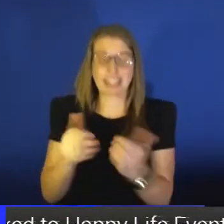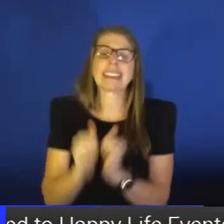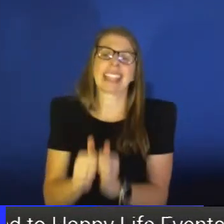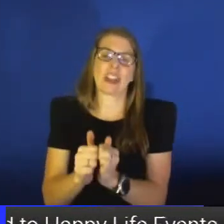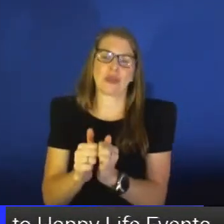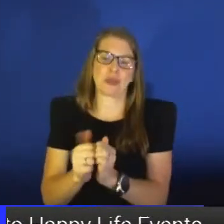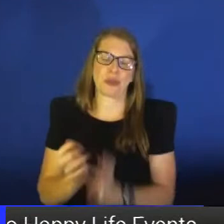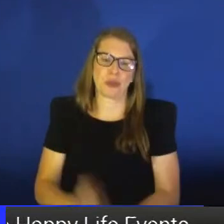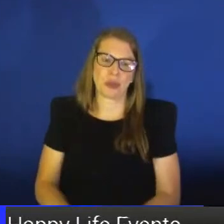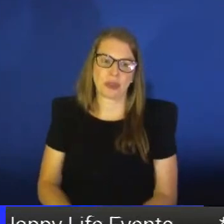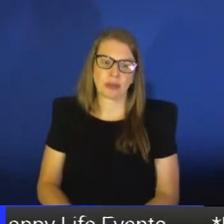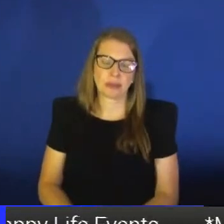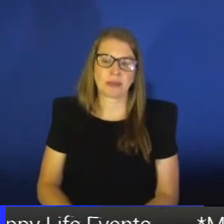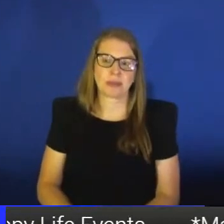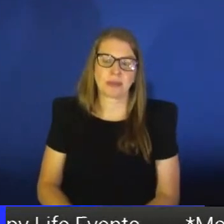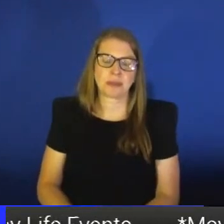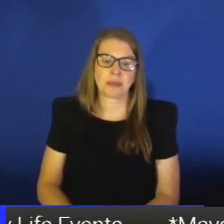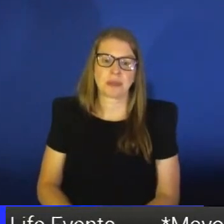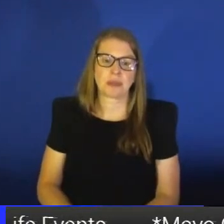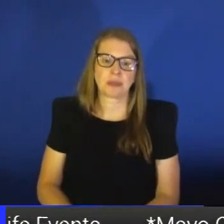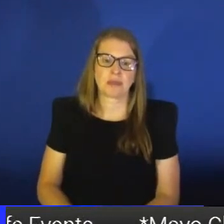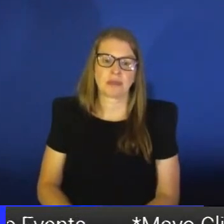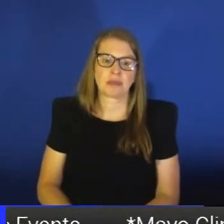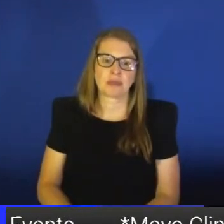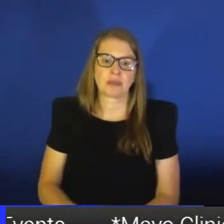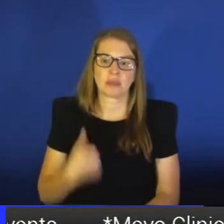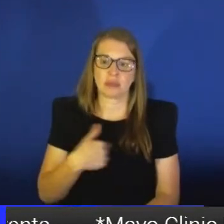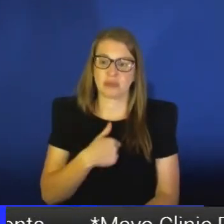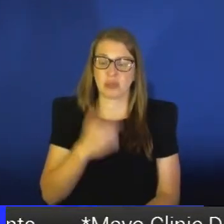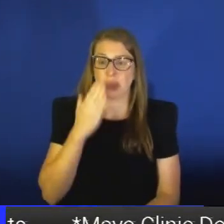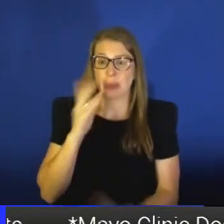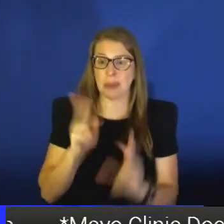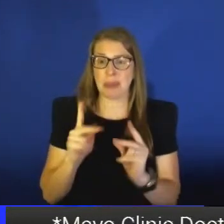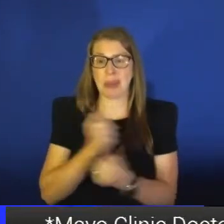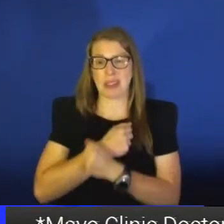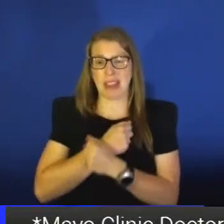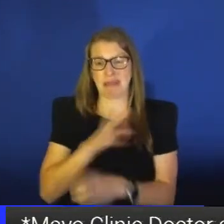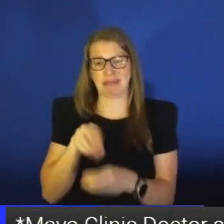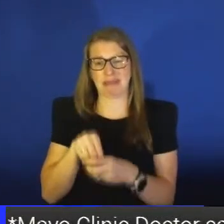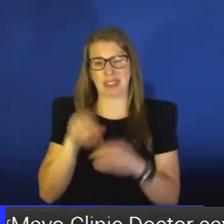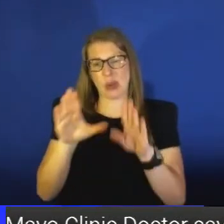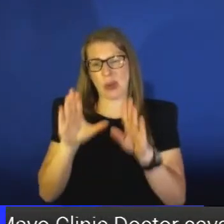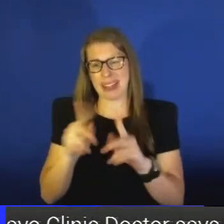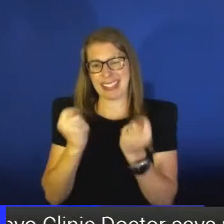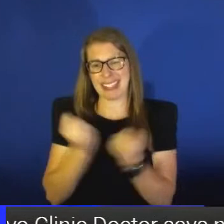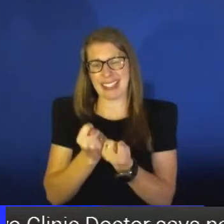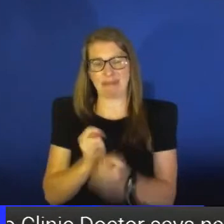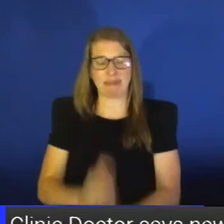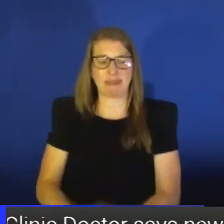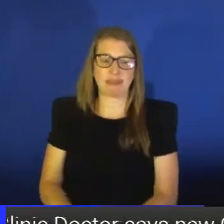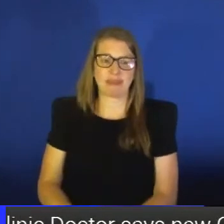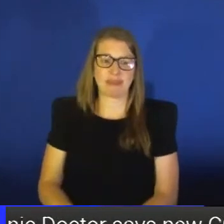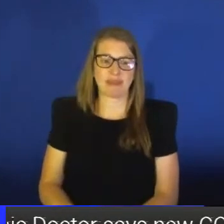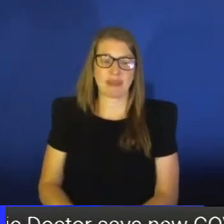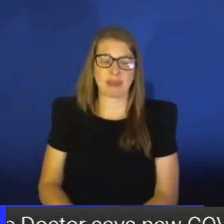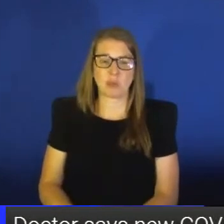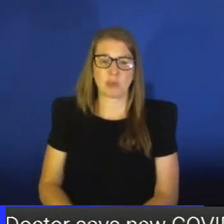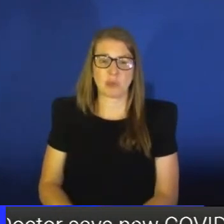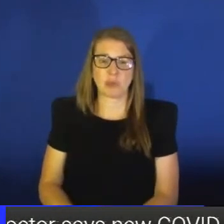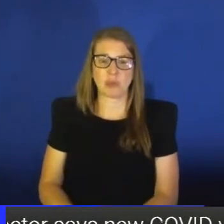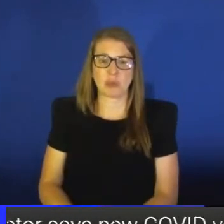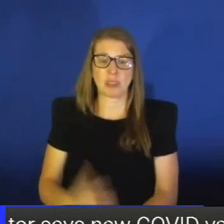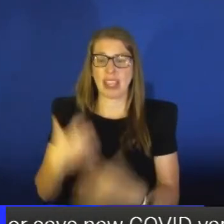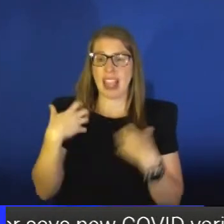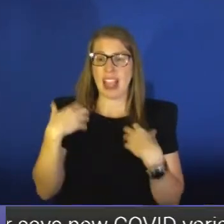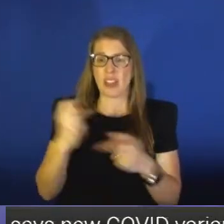we know that people love being part of a great team, and I think we have a great team, and I think there are great teams throughout the healthcare in